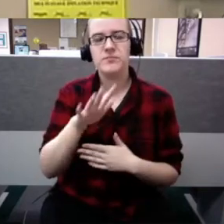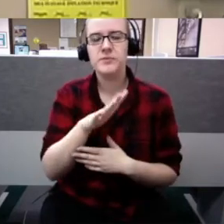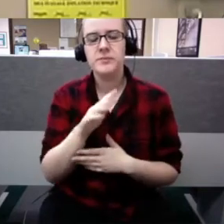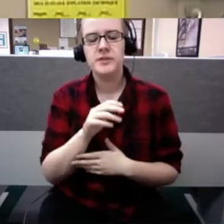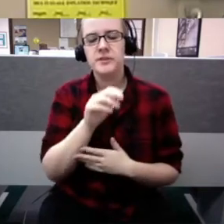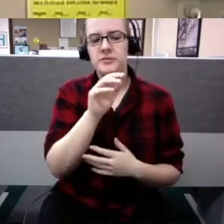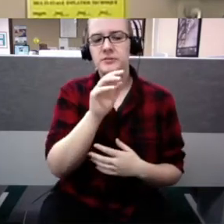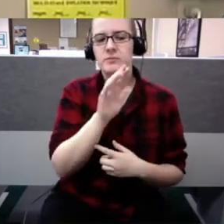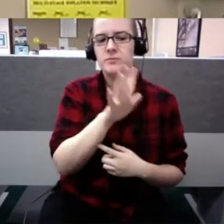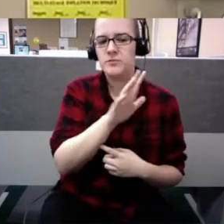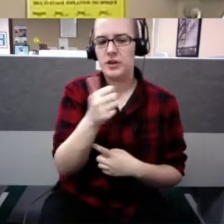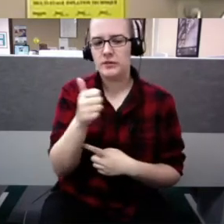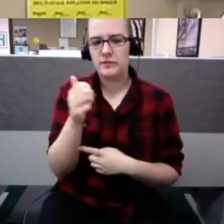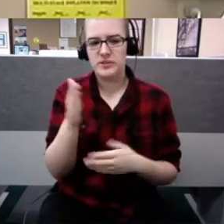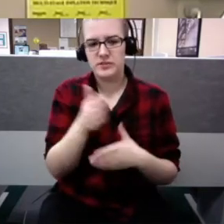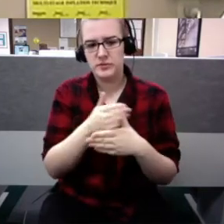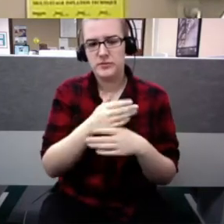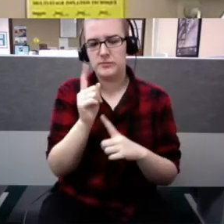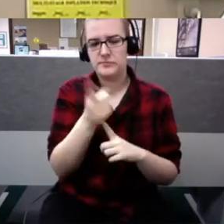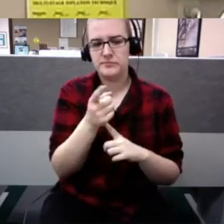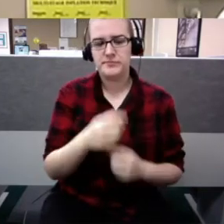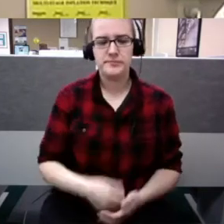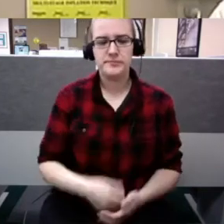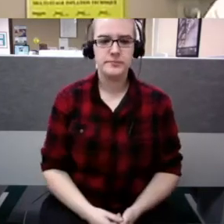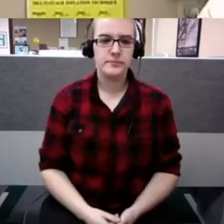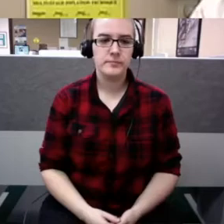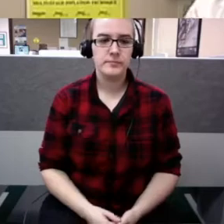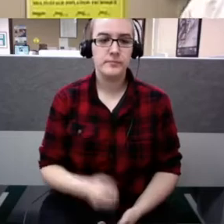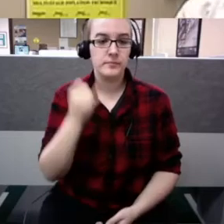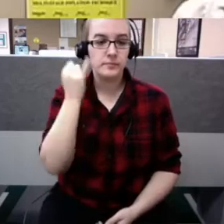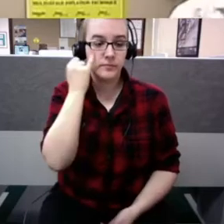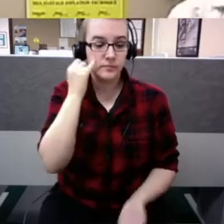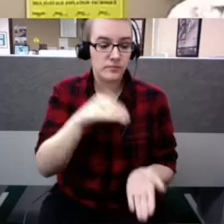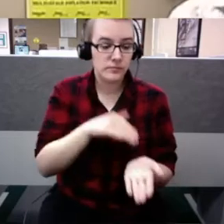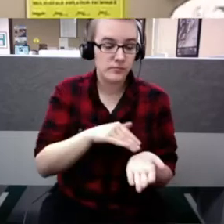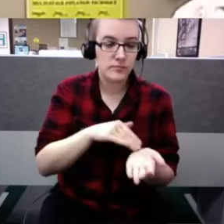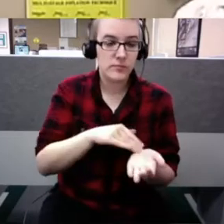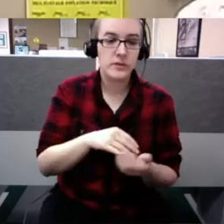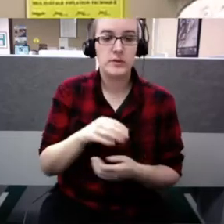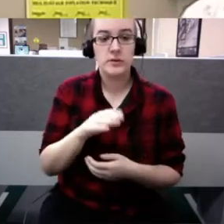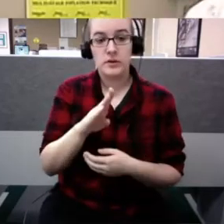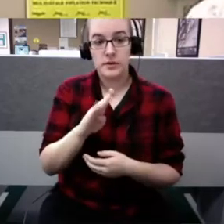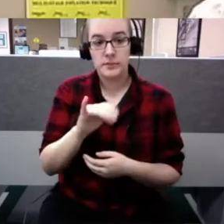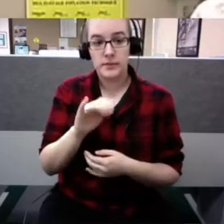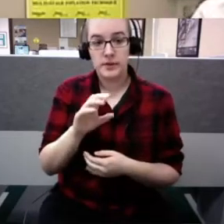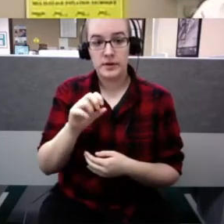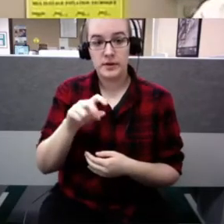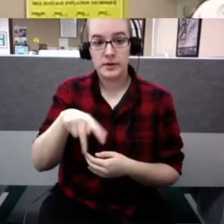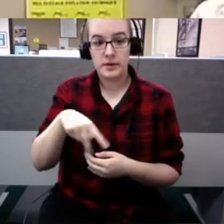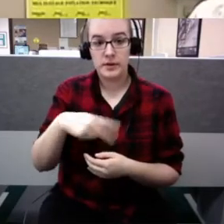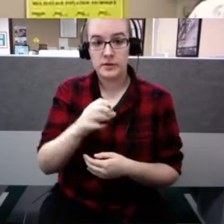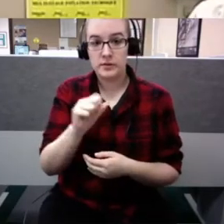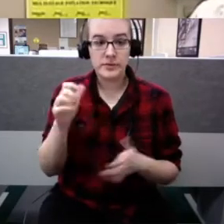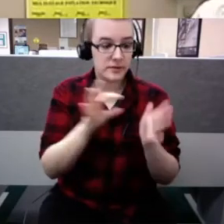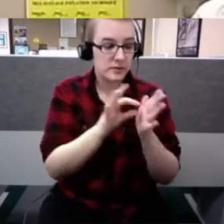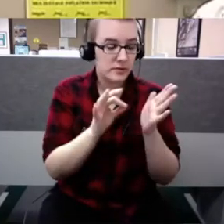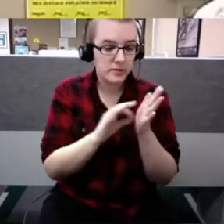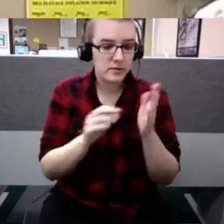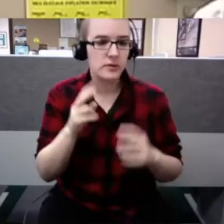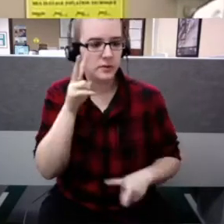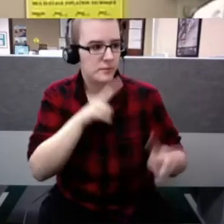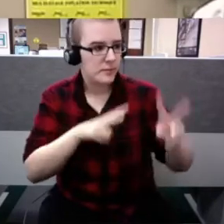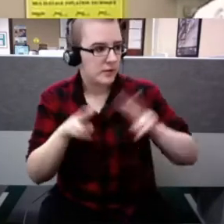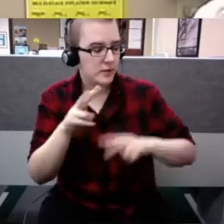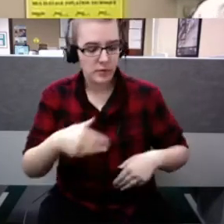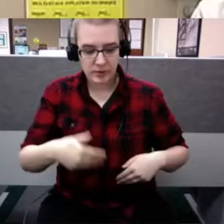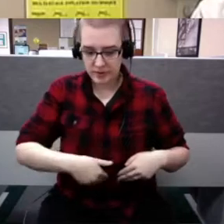5 and 10 minutes. And if the doctor takes any biopsies, if he gets in your esophagus or stomach, sees some